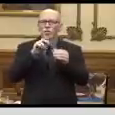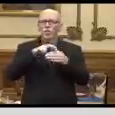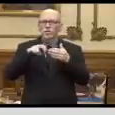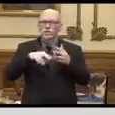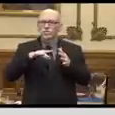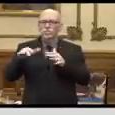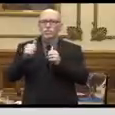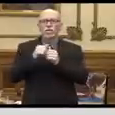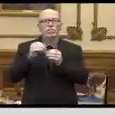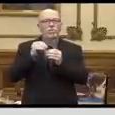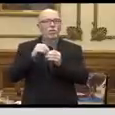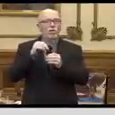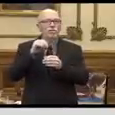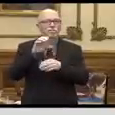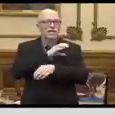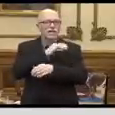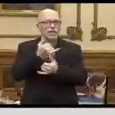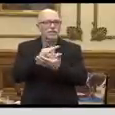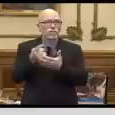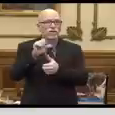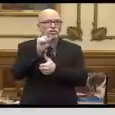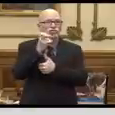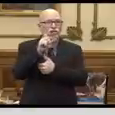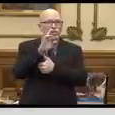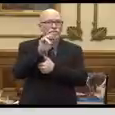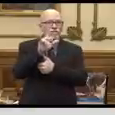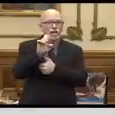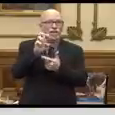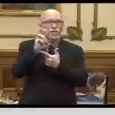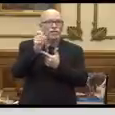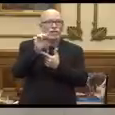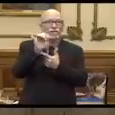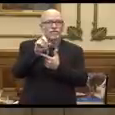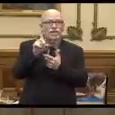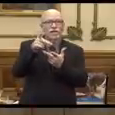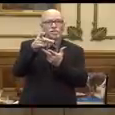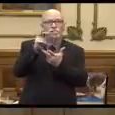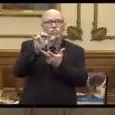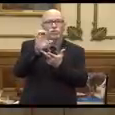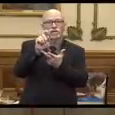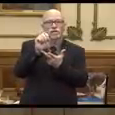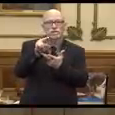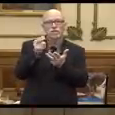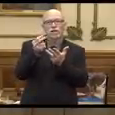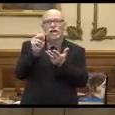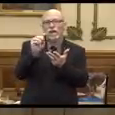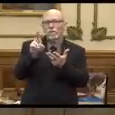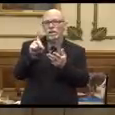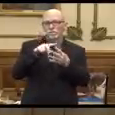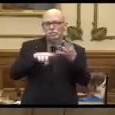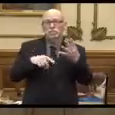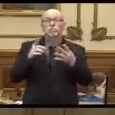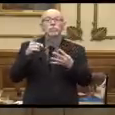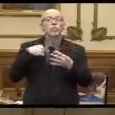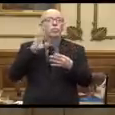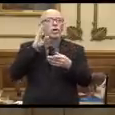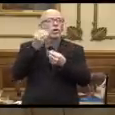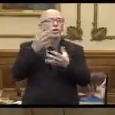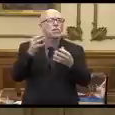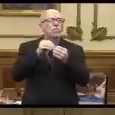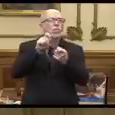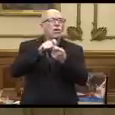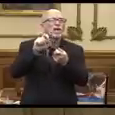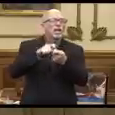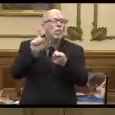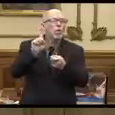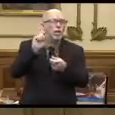clinics planned for this week in Shelbyville, Wheatfield, Princeton, and Hammond. Details on these clinics will be announced in the next couple of